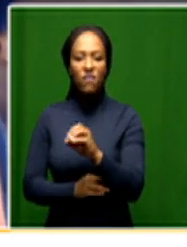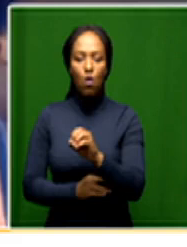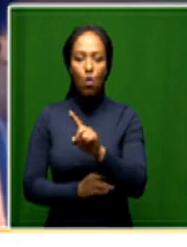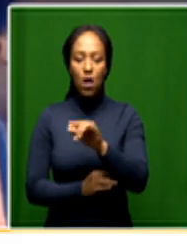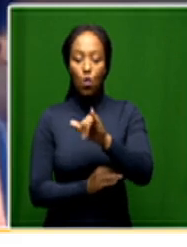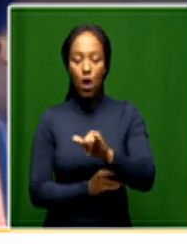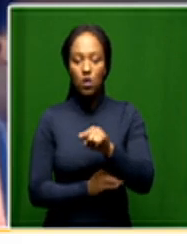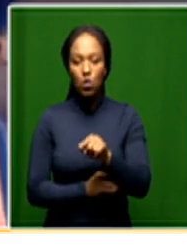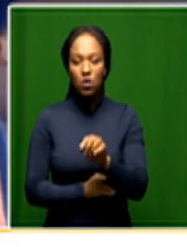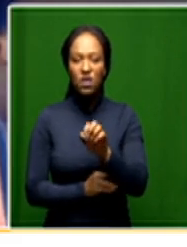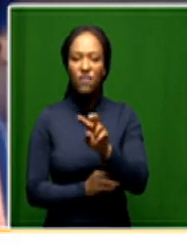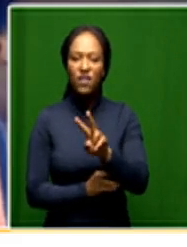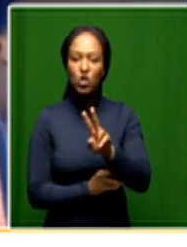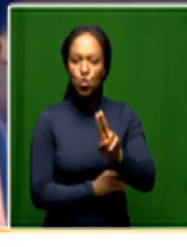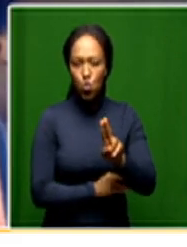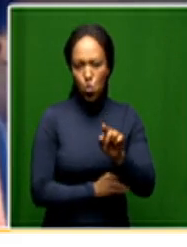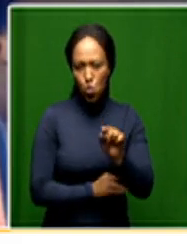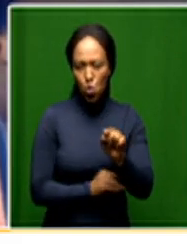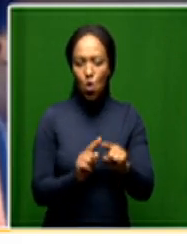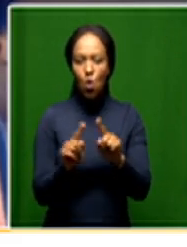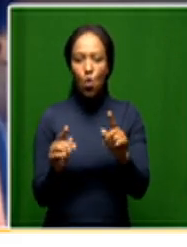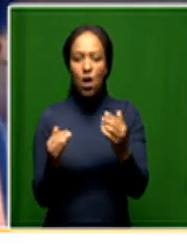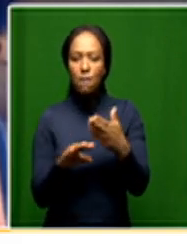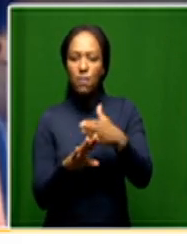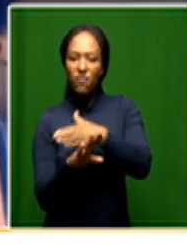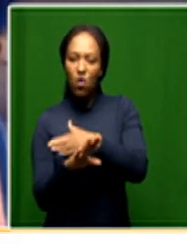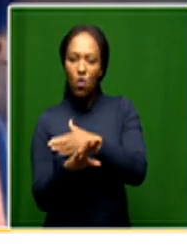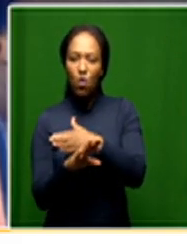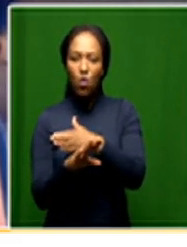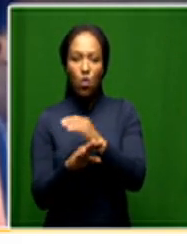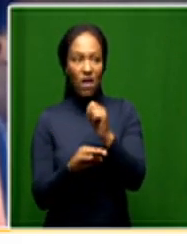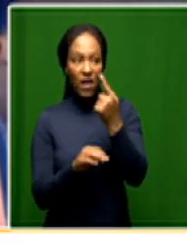the 501Y.V2 strain, you know, it's one thing perhaps having had